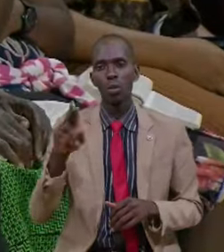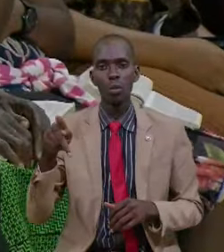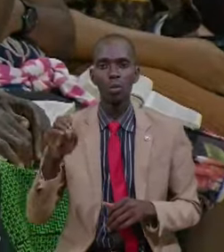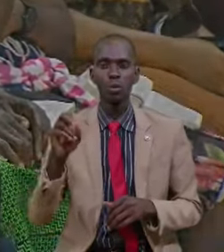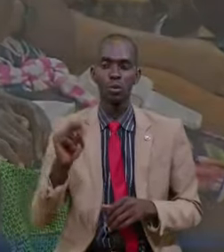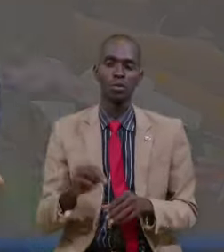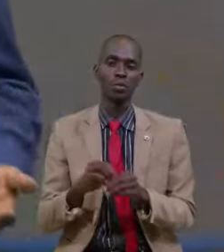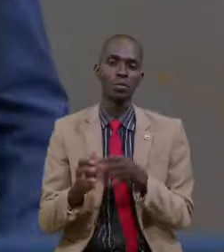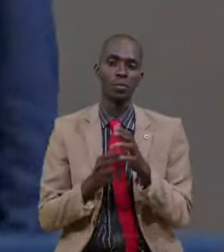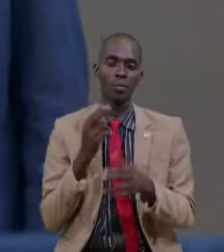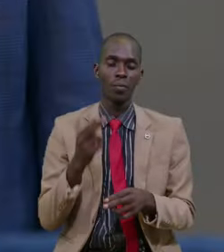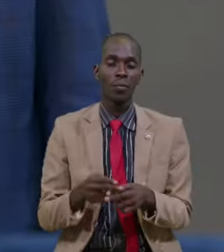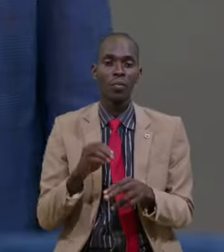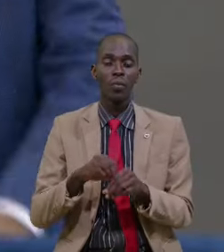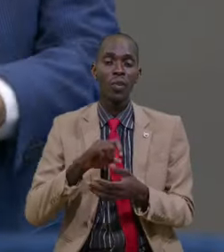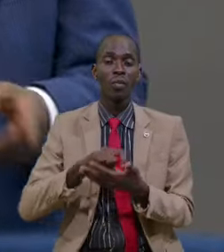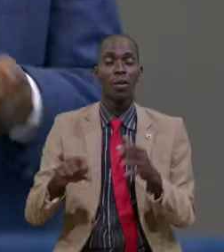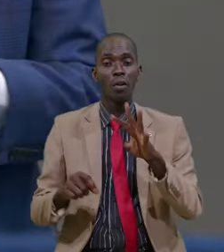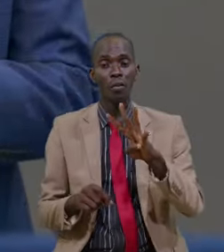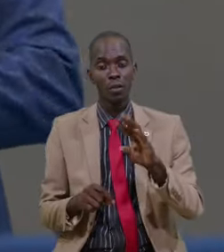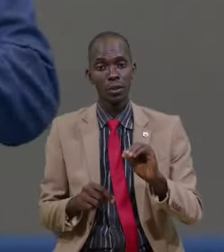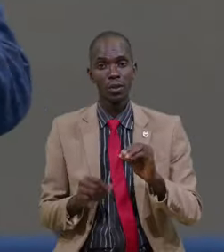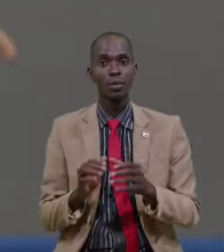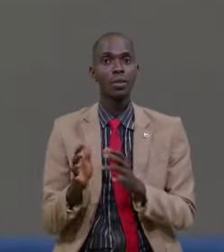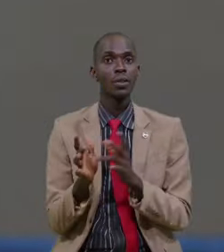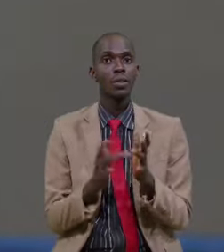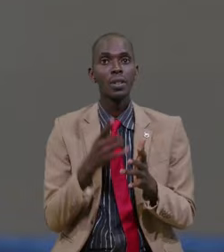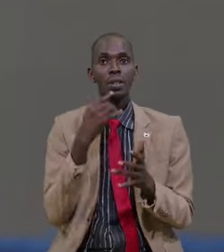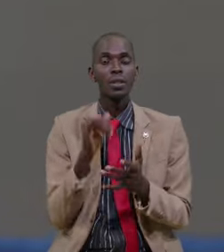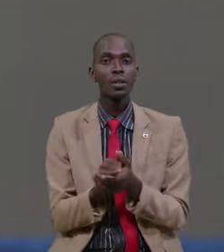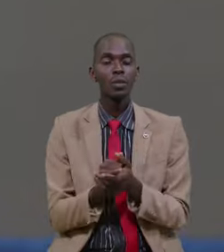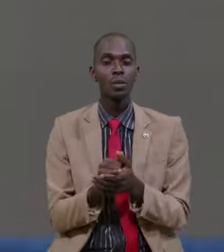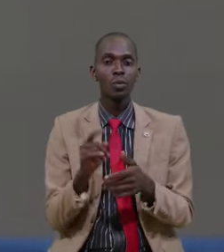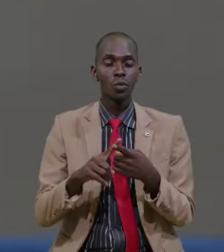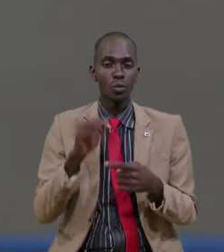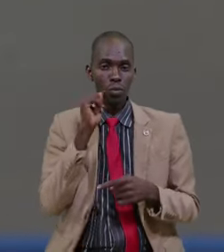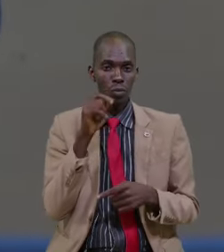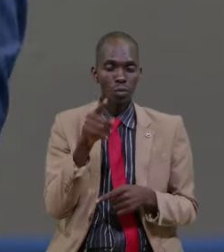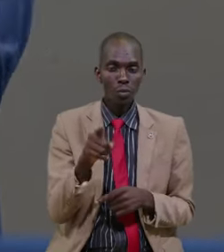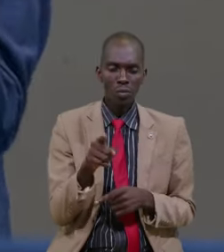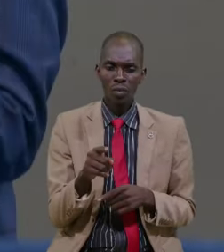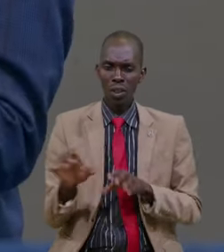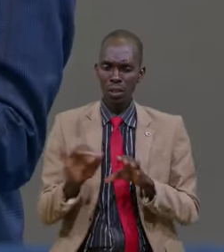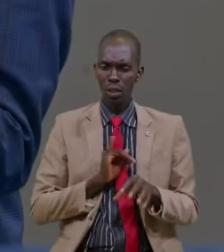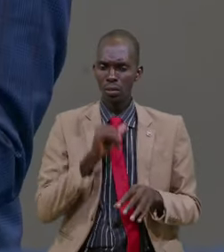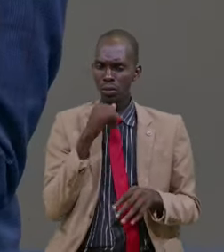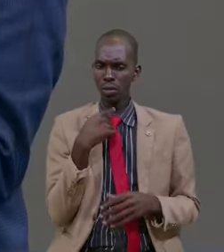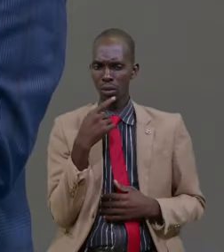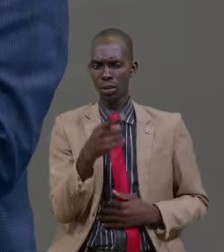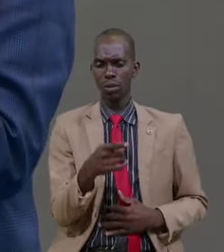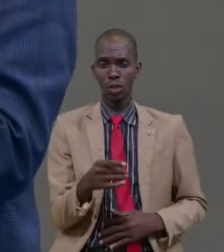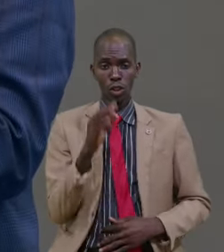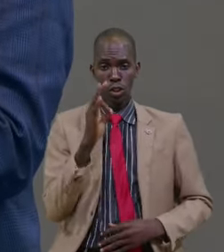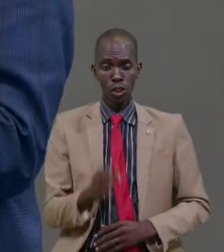in verse 40, Jesus saith unto her, said I not unto thee that if thou